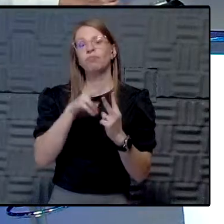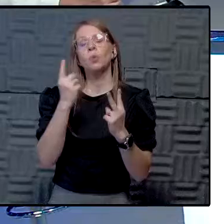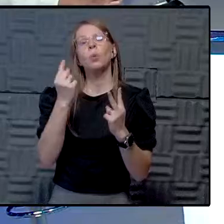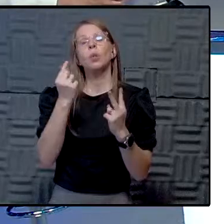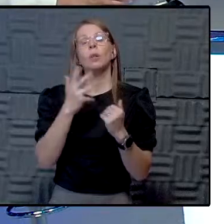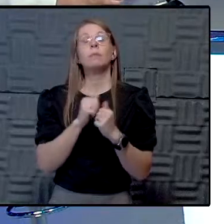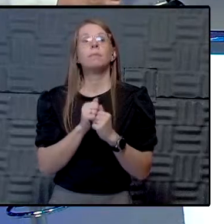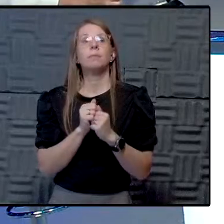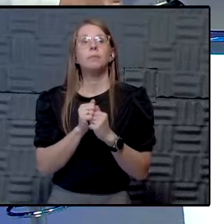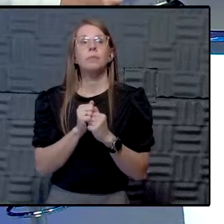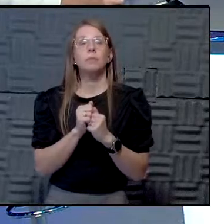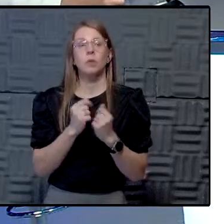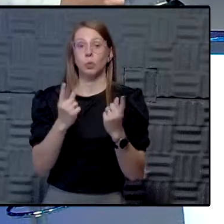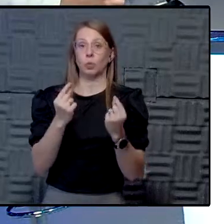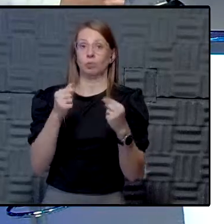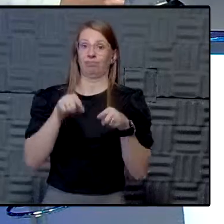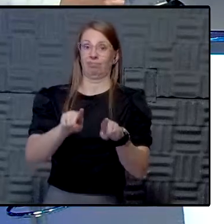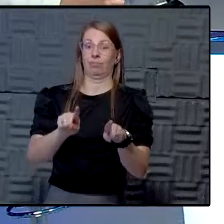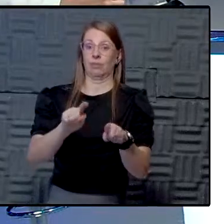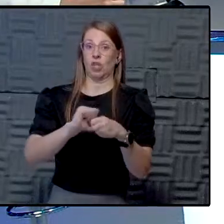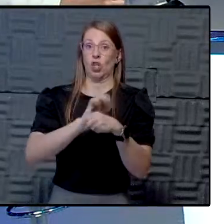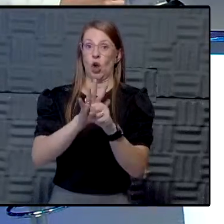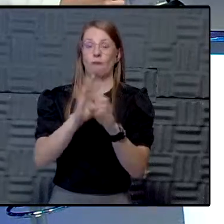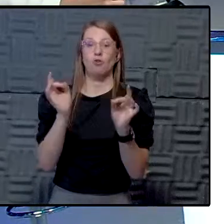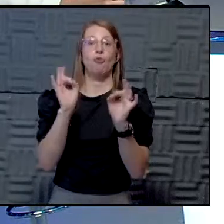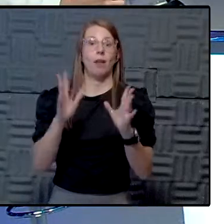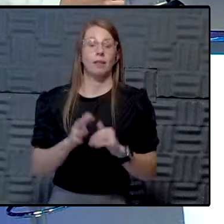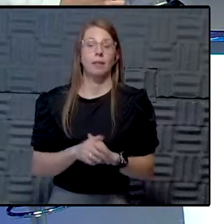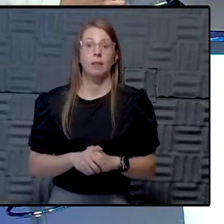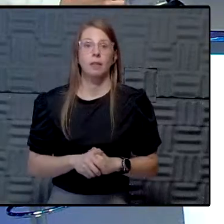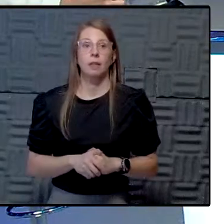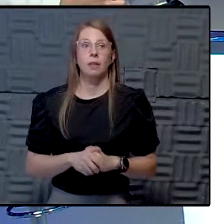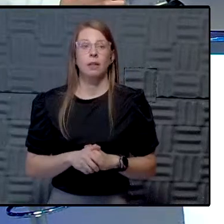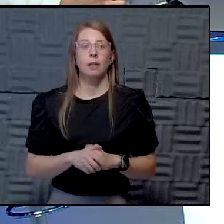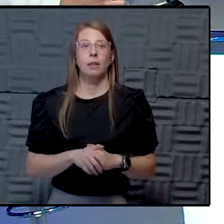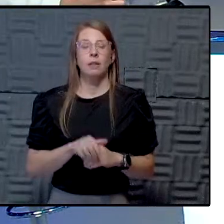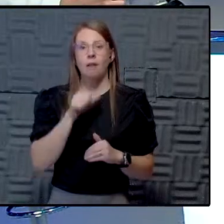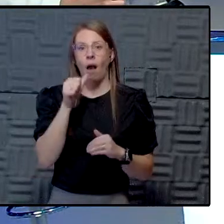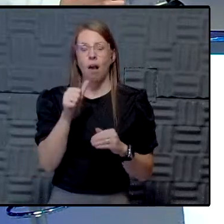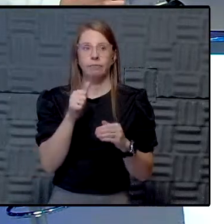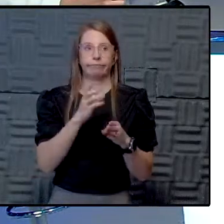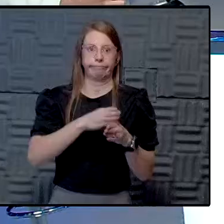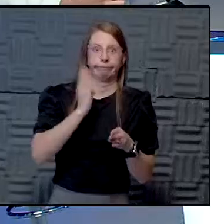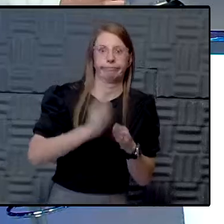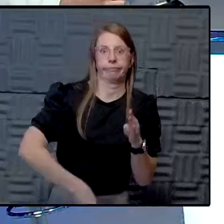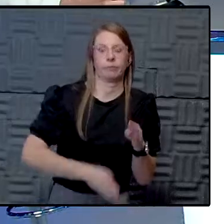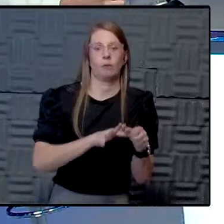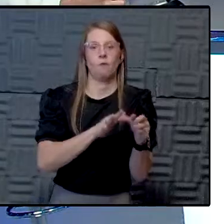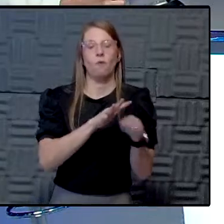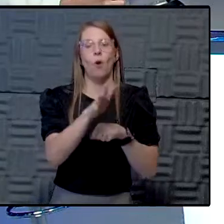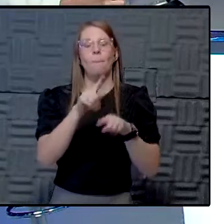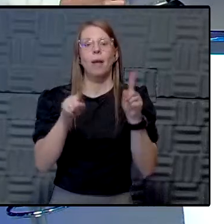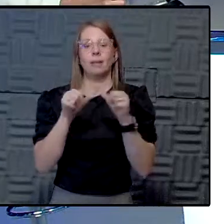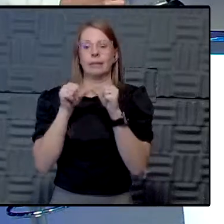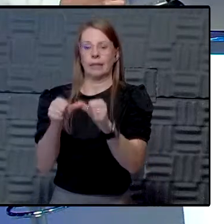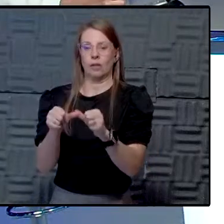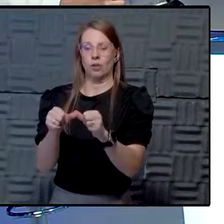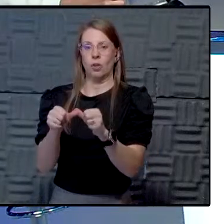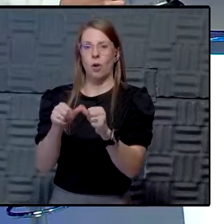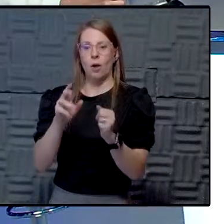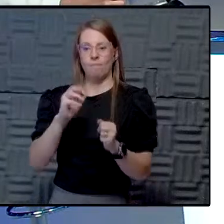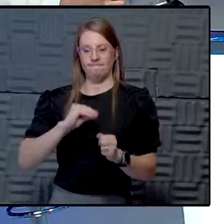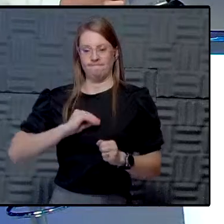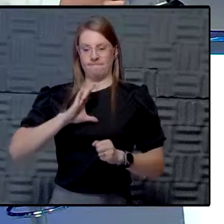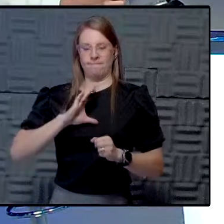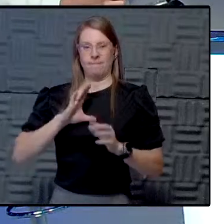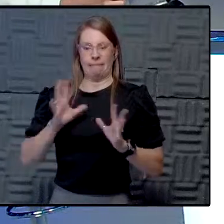and what did you do during COVID crisis? I think we're not completely out of it, but what do you continue to do to keep the morale of